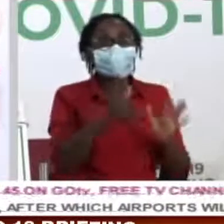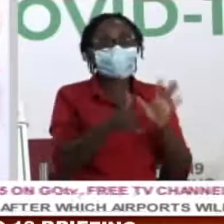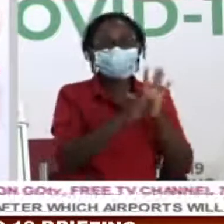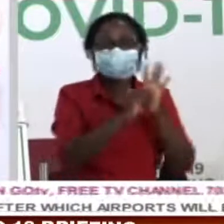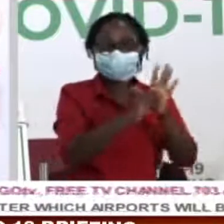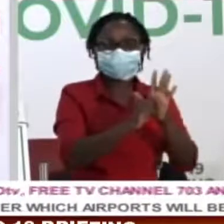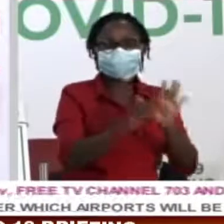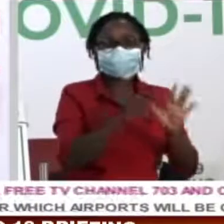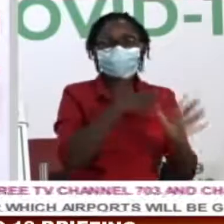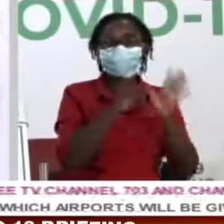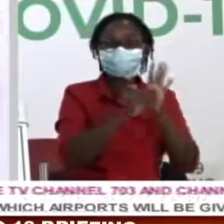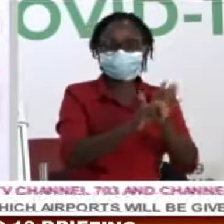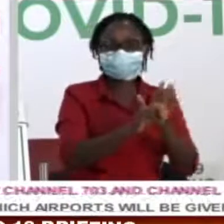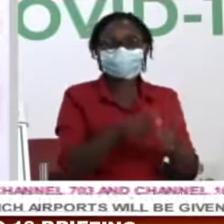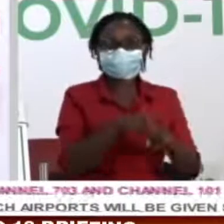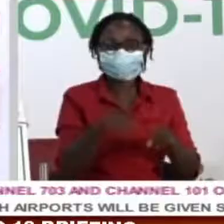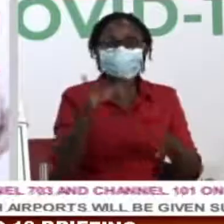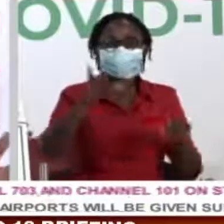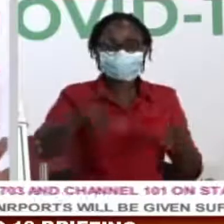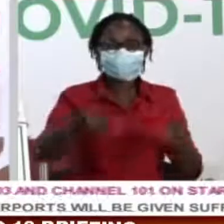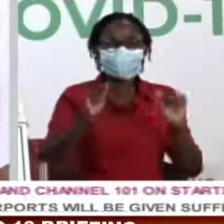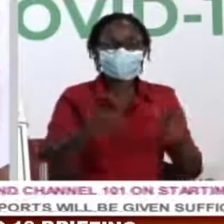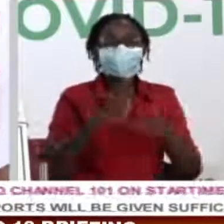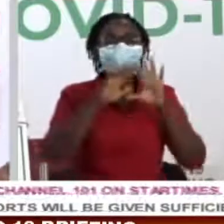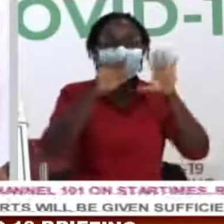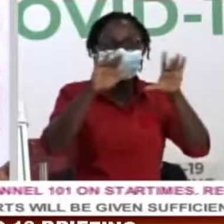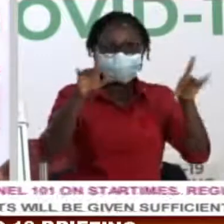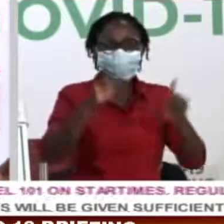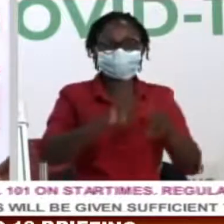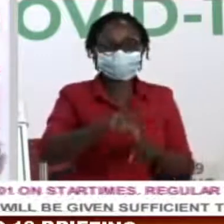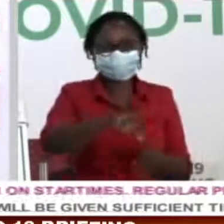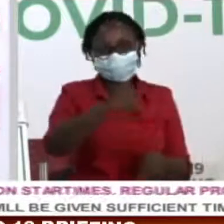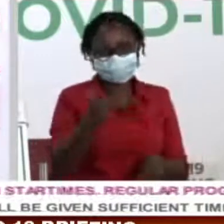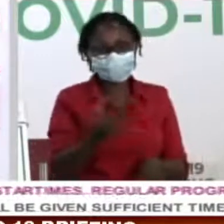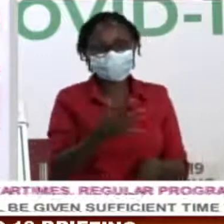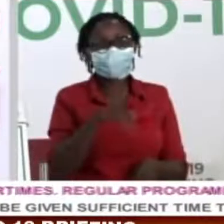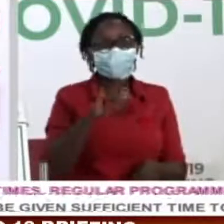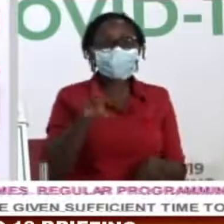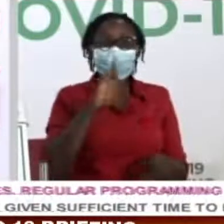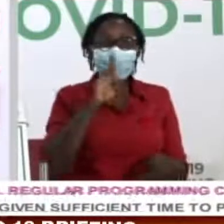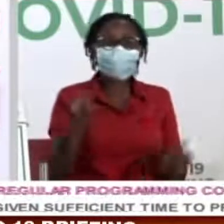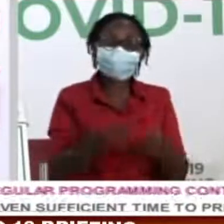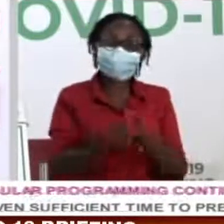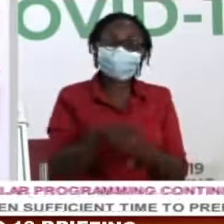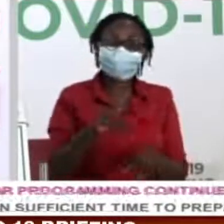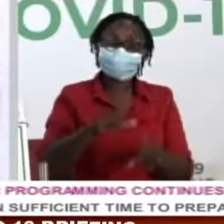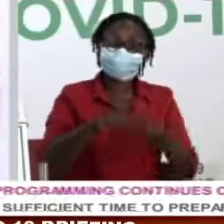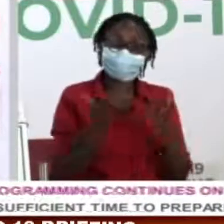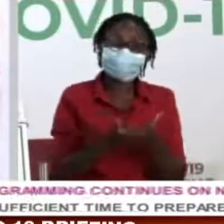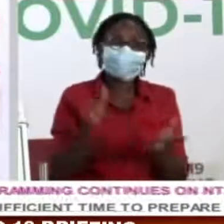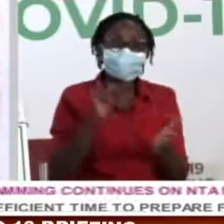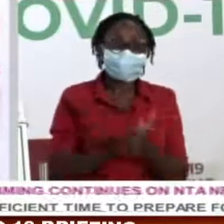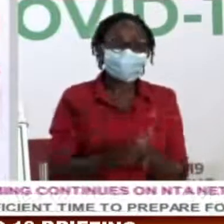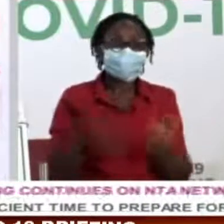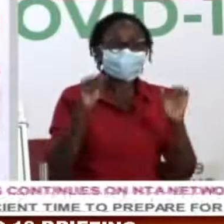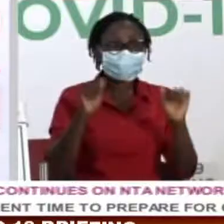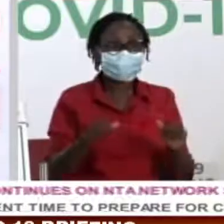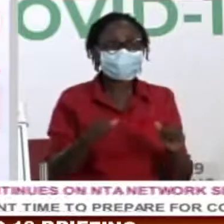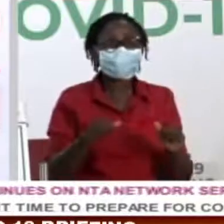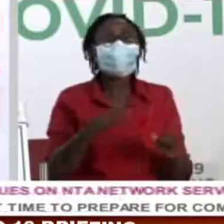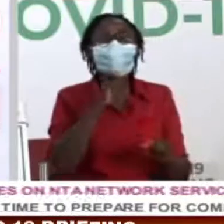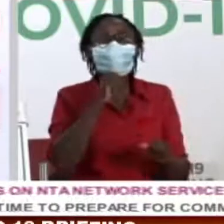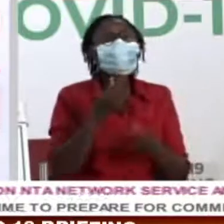still infectious and still able to transmit to others. And they are also the group that are least likely to comply with